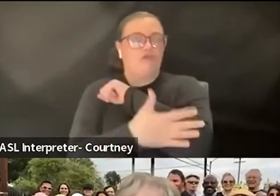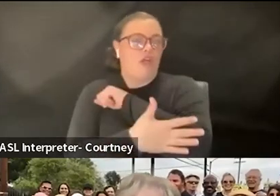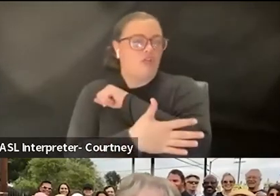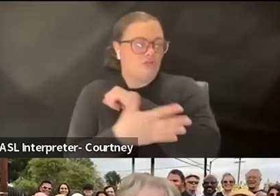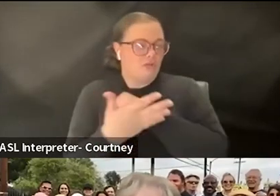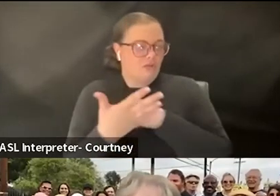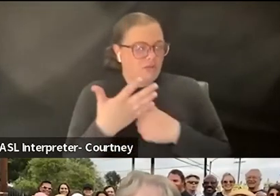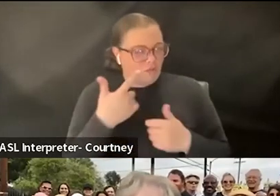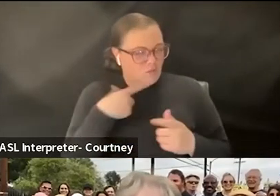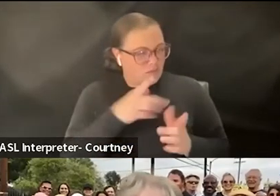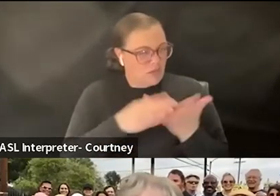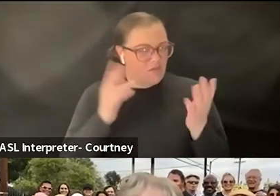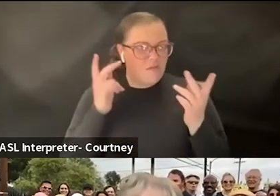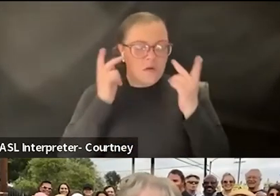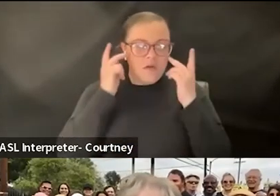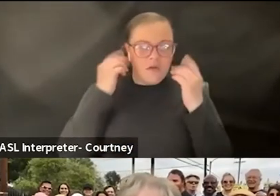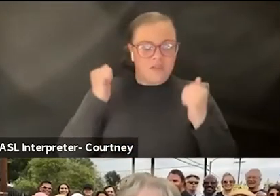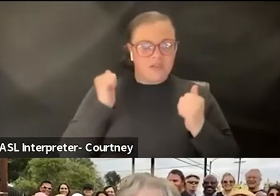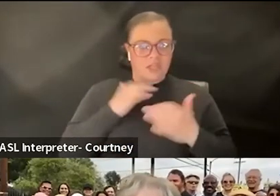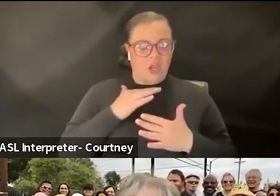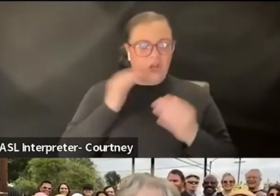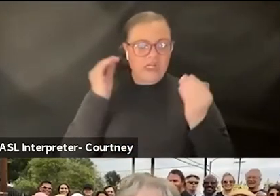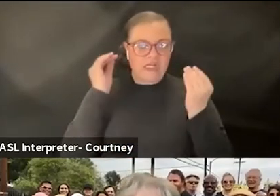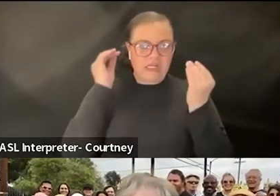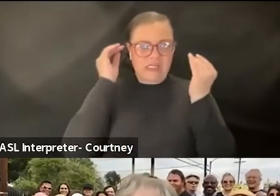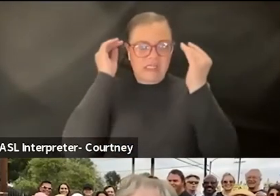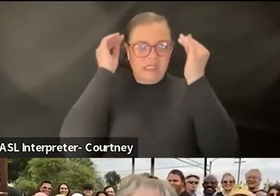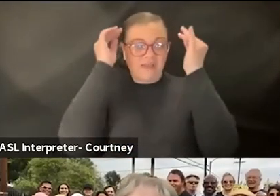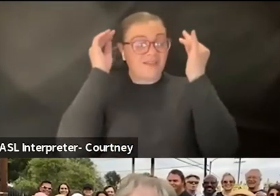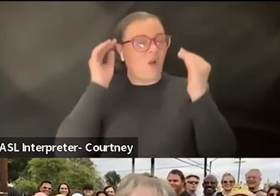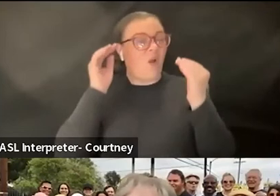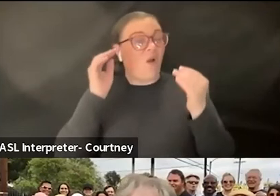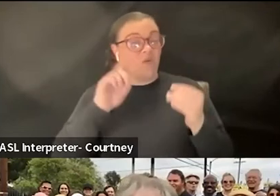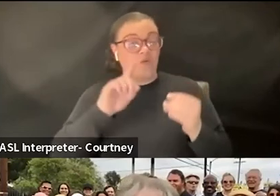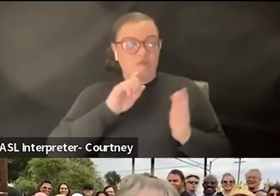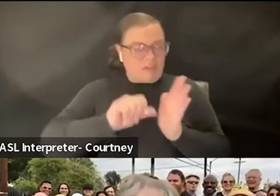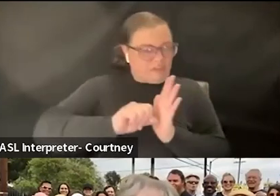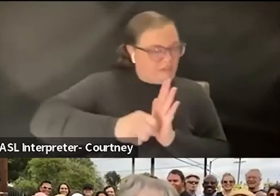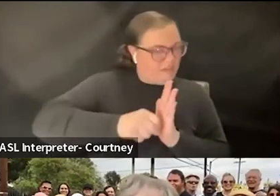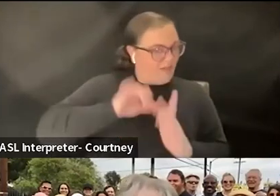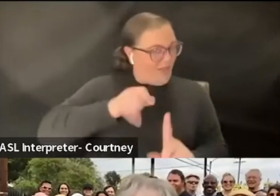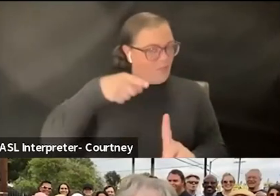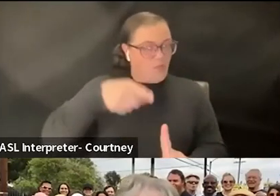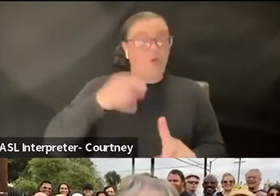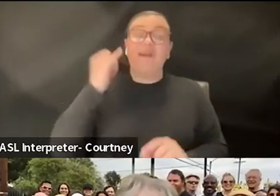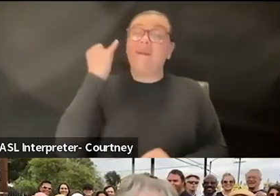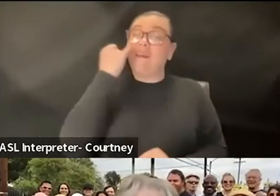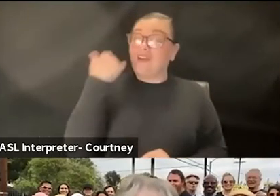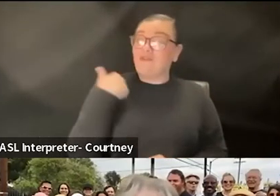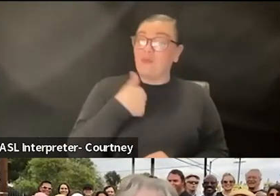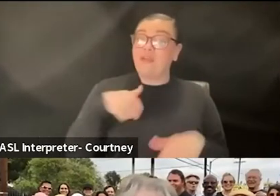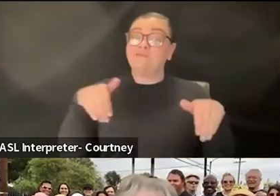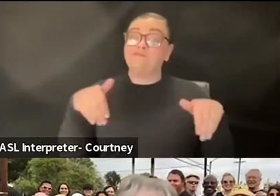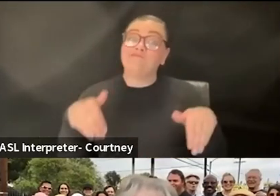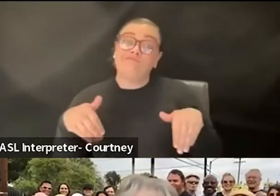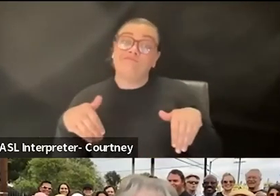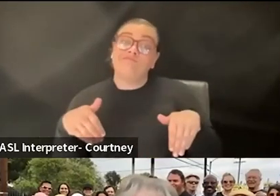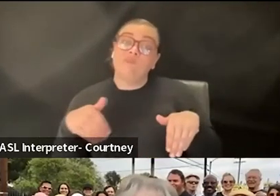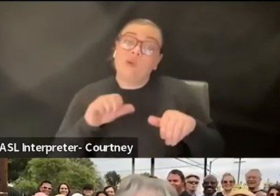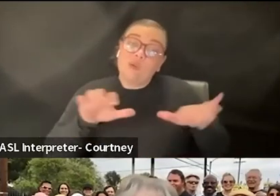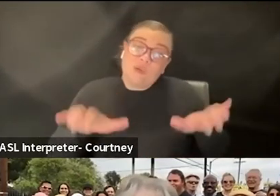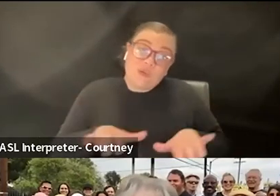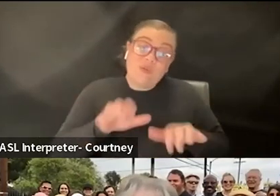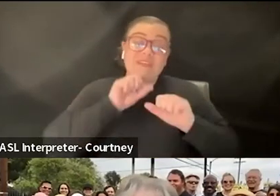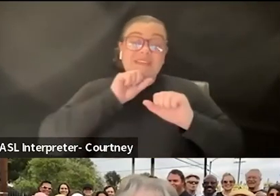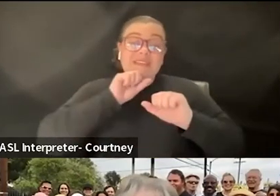things are just reiterating that fact of, if we do nothing, nothing's going to improve. We have to band together. And that's the only way